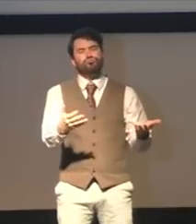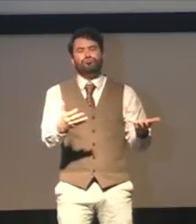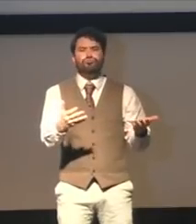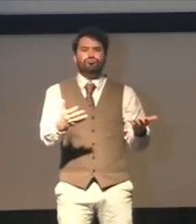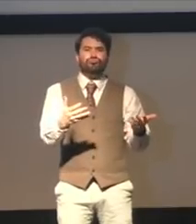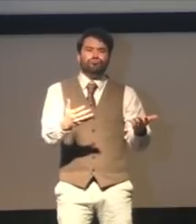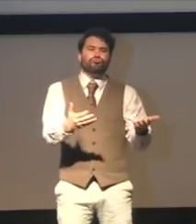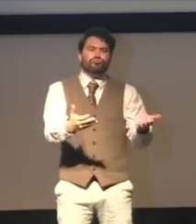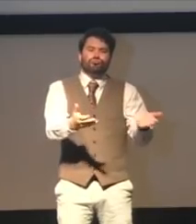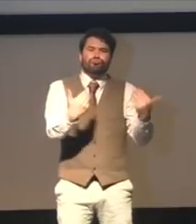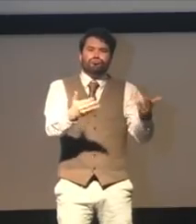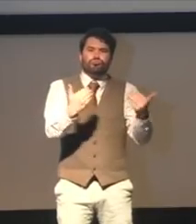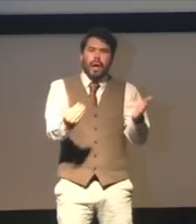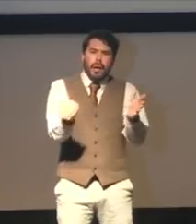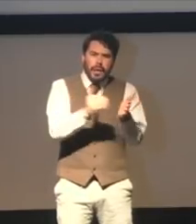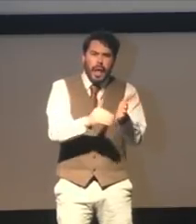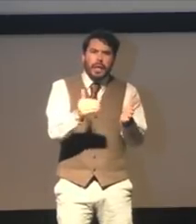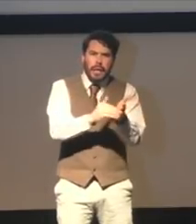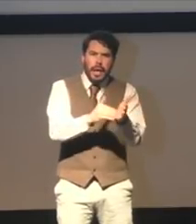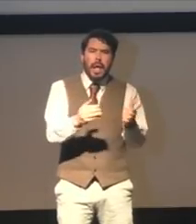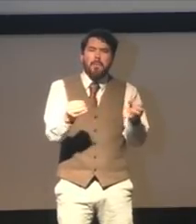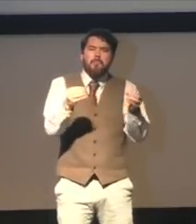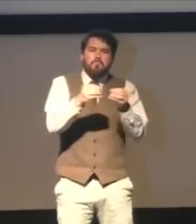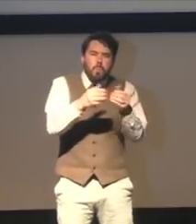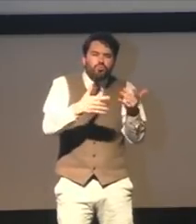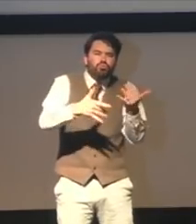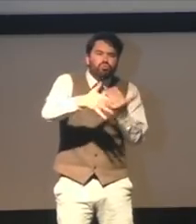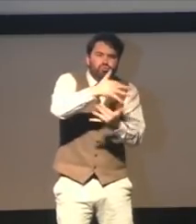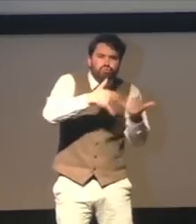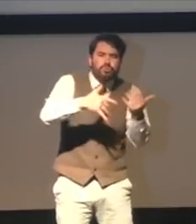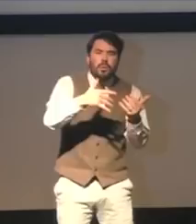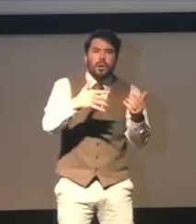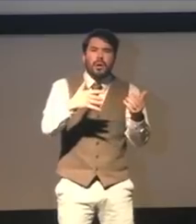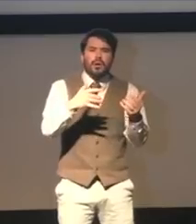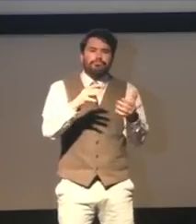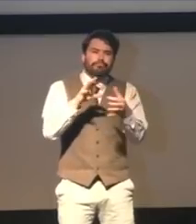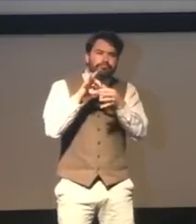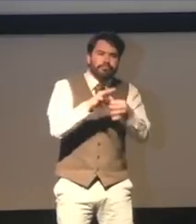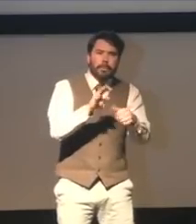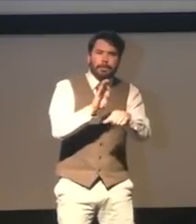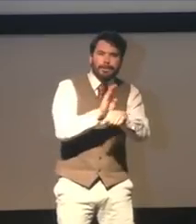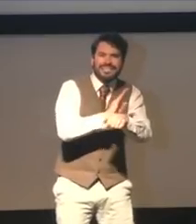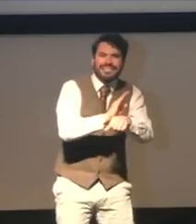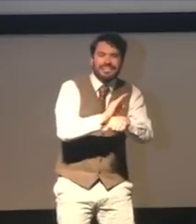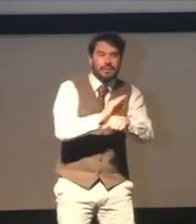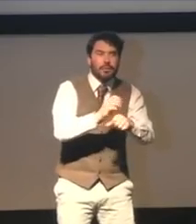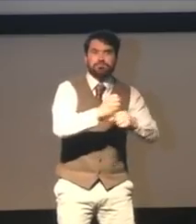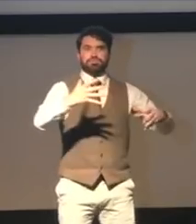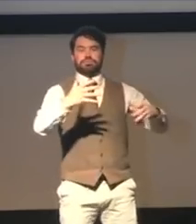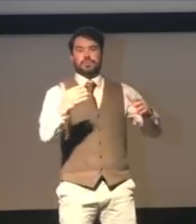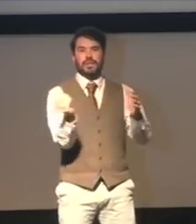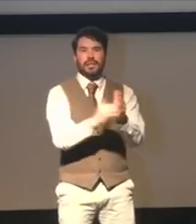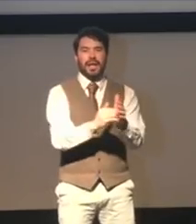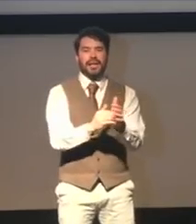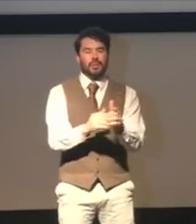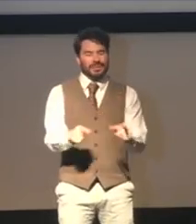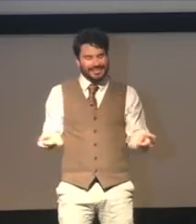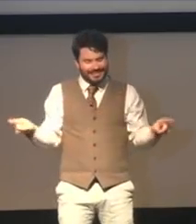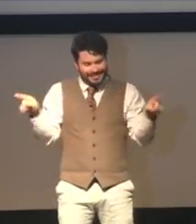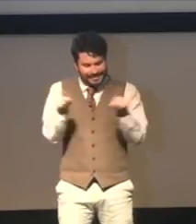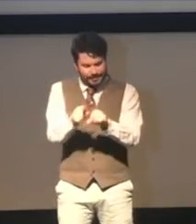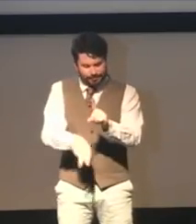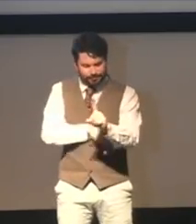social distancing, but as they've tried to open up their economies. And we will have to do the same. We'll have to maintain, we